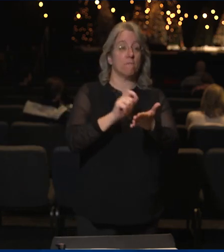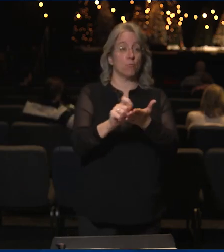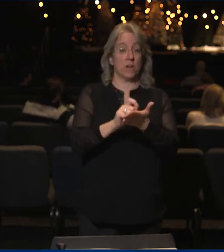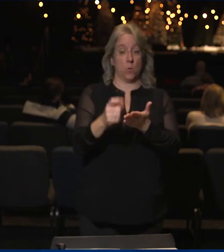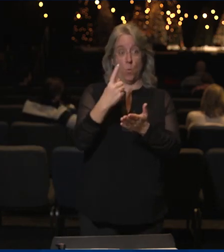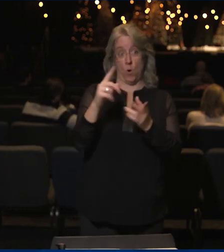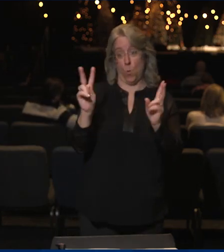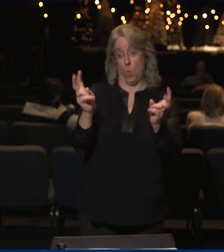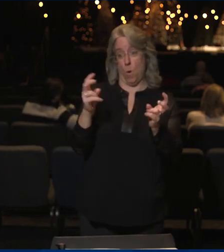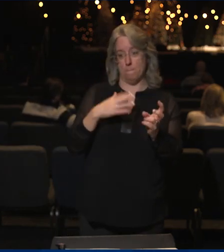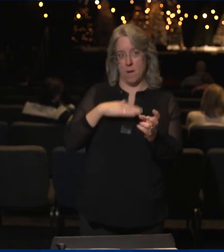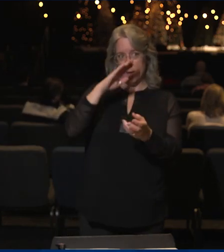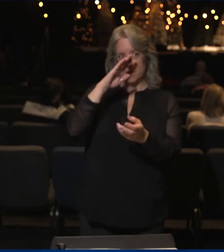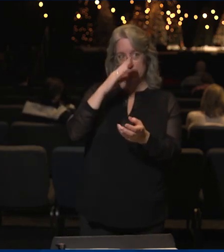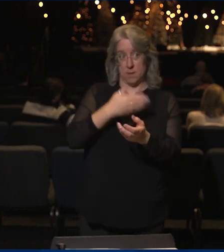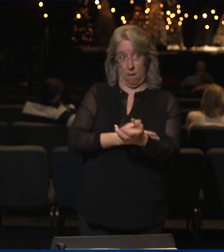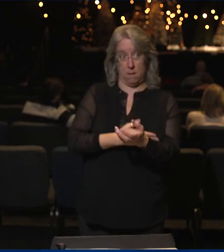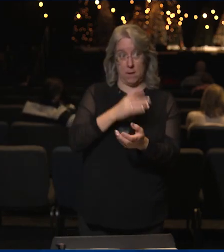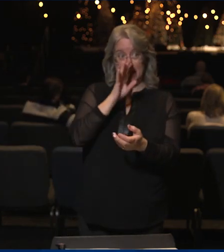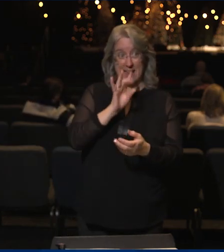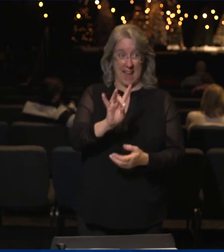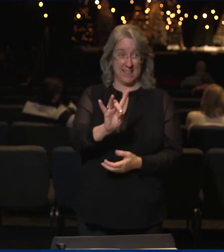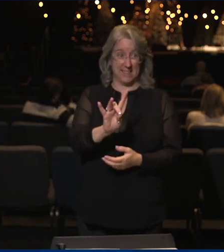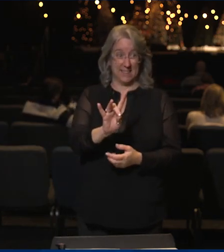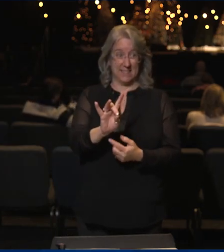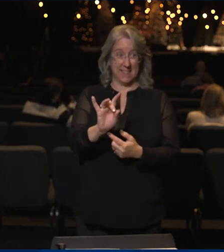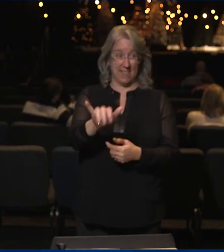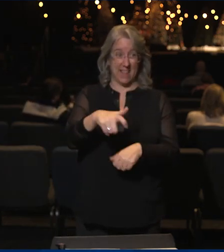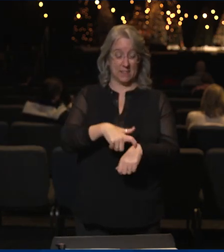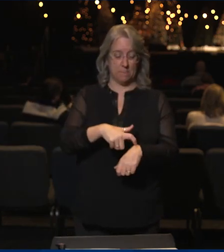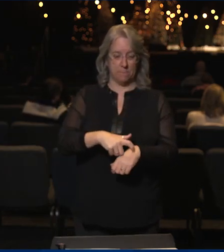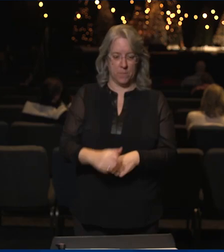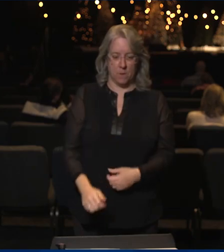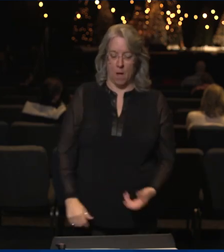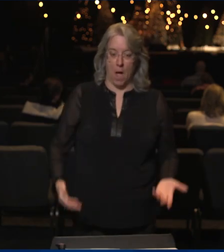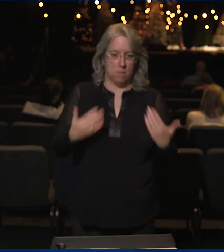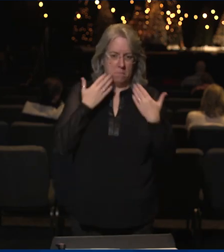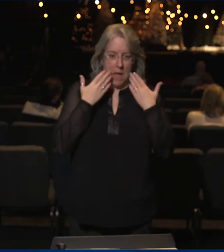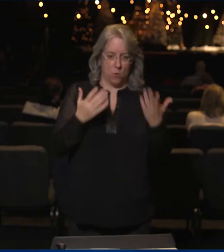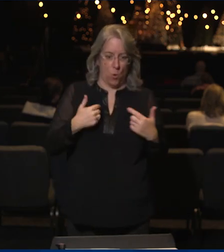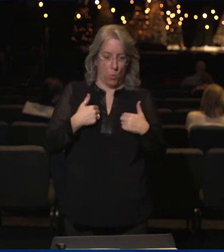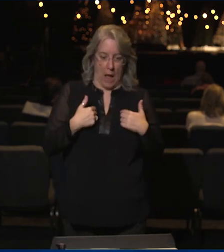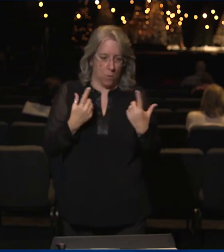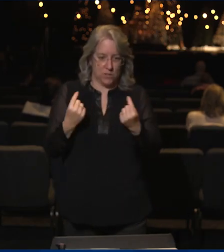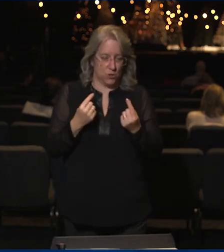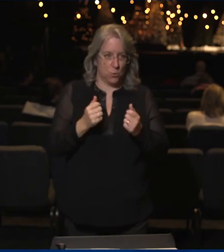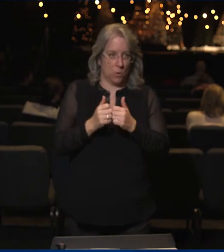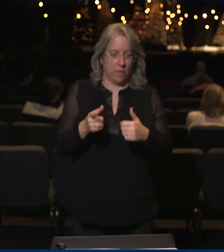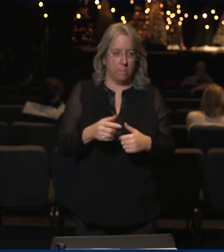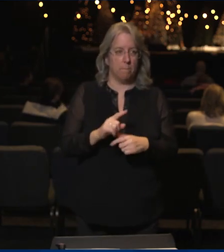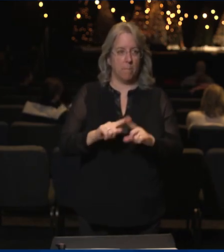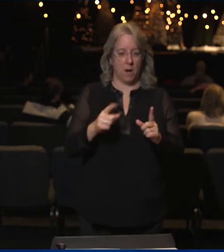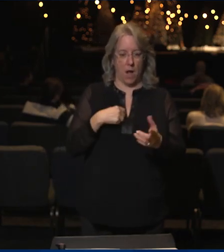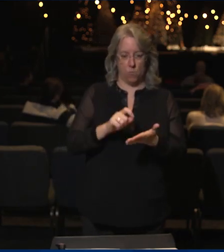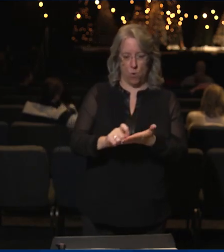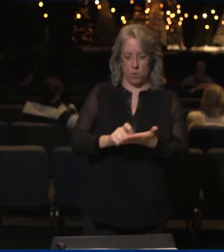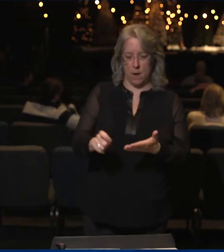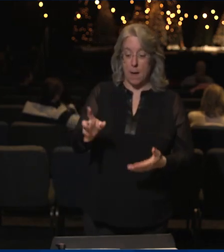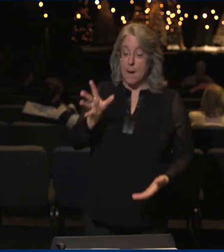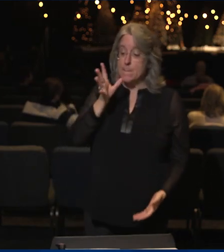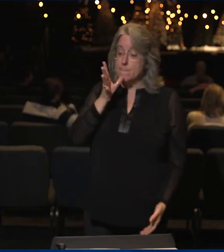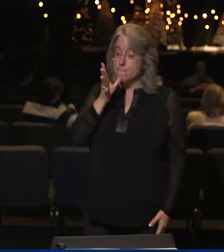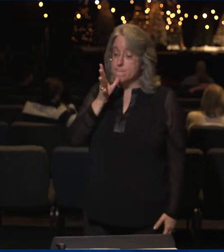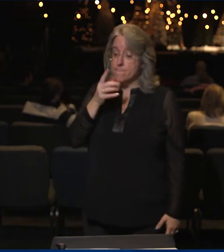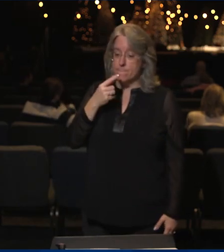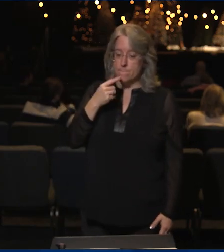of one of my sons when he was 8. And I must have been having, I don't know what I was doing with him, but I wrote, so mom says,